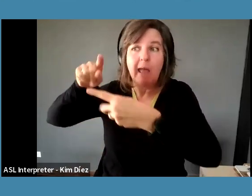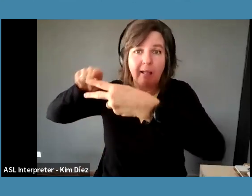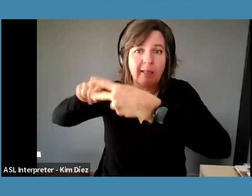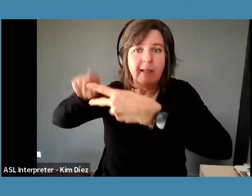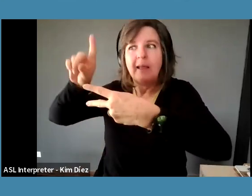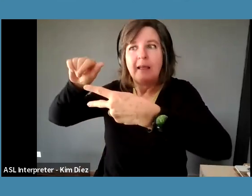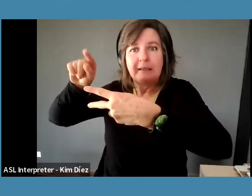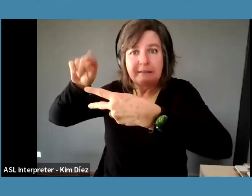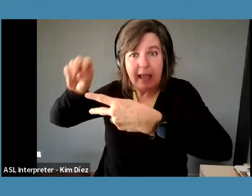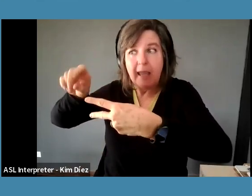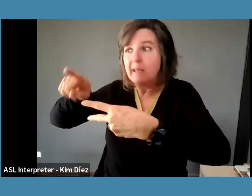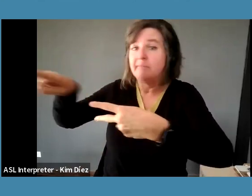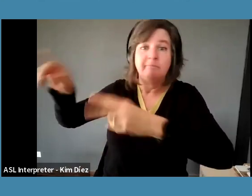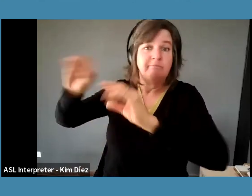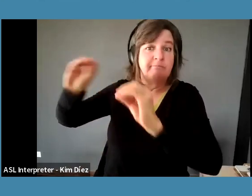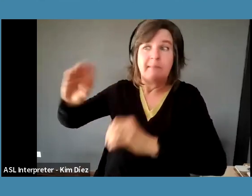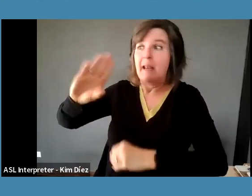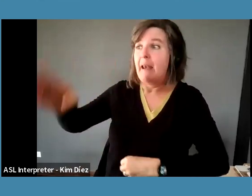that's your conferral statement.